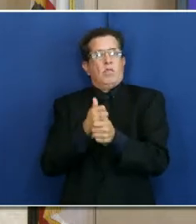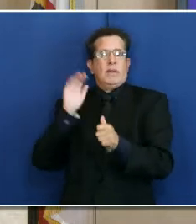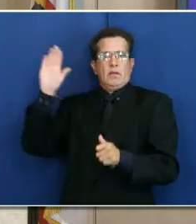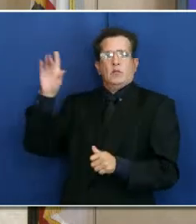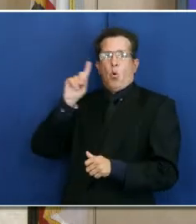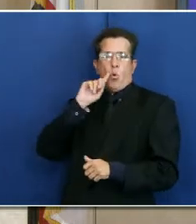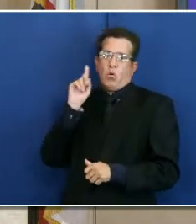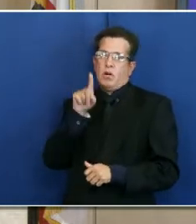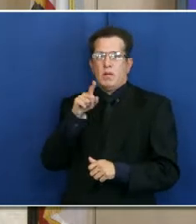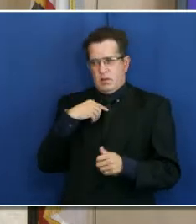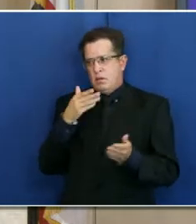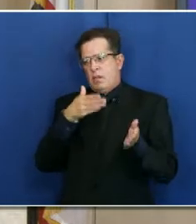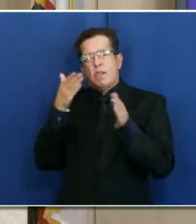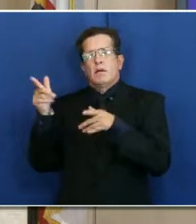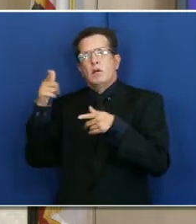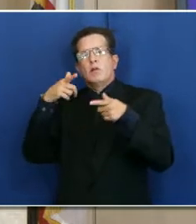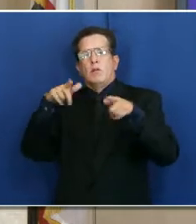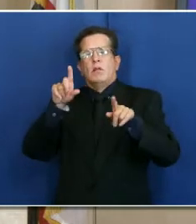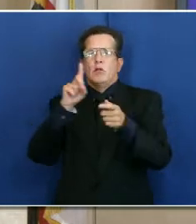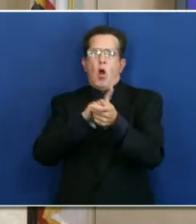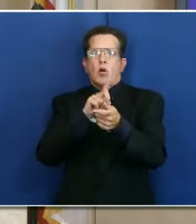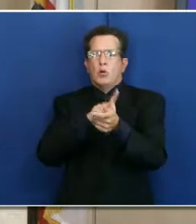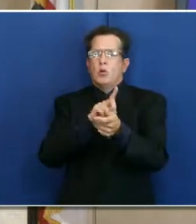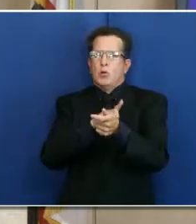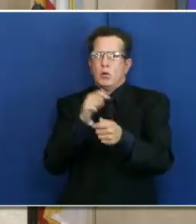Dr. Wooten go ahead and say anything additional she wants to.